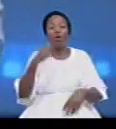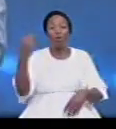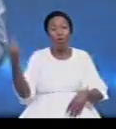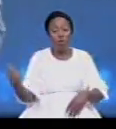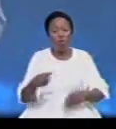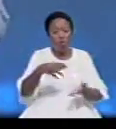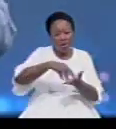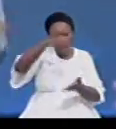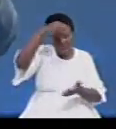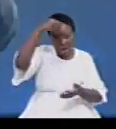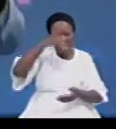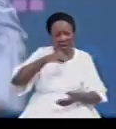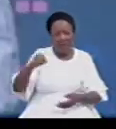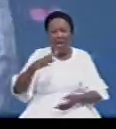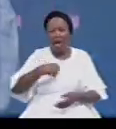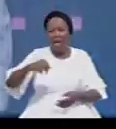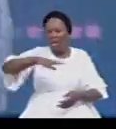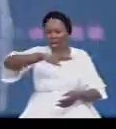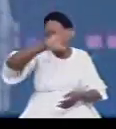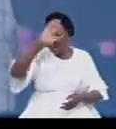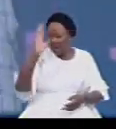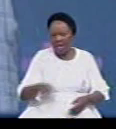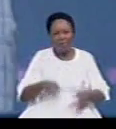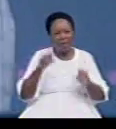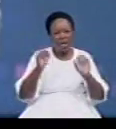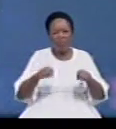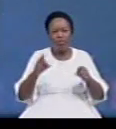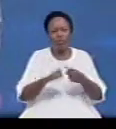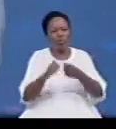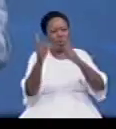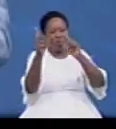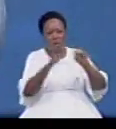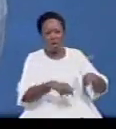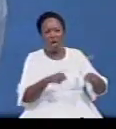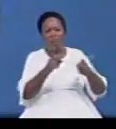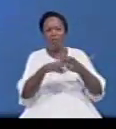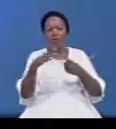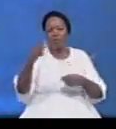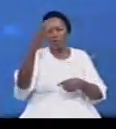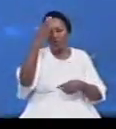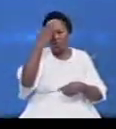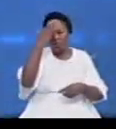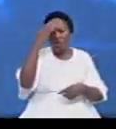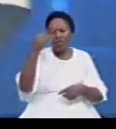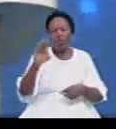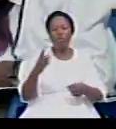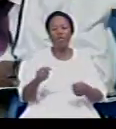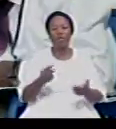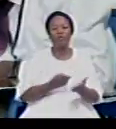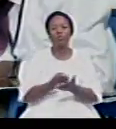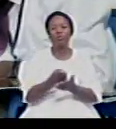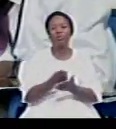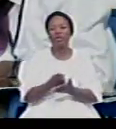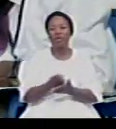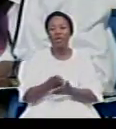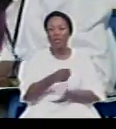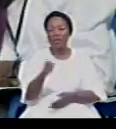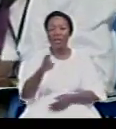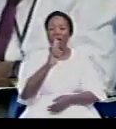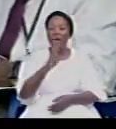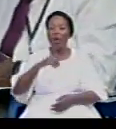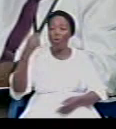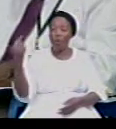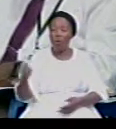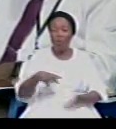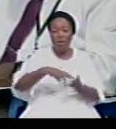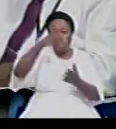ever learning, and never able to come to the knowledge of the truth. They're ever learning. They